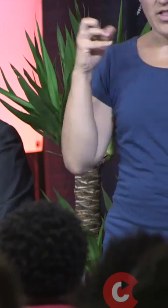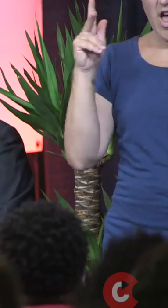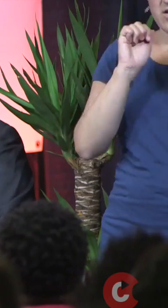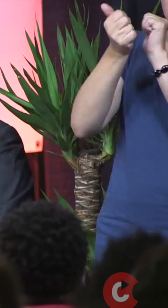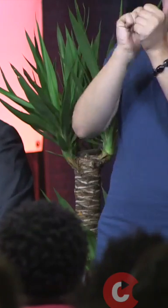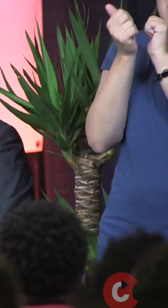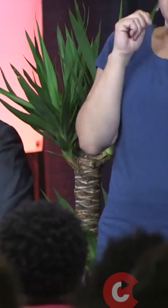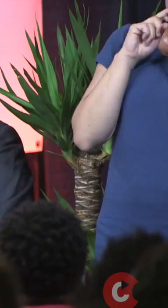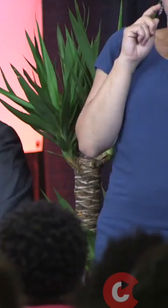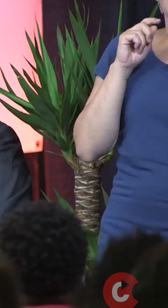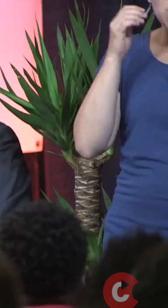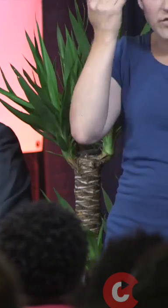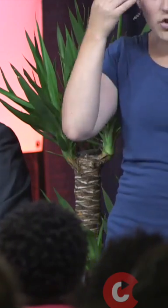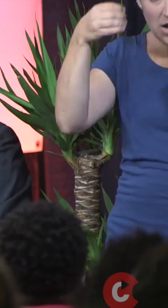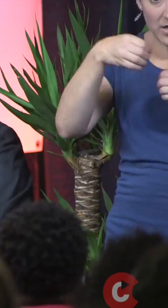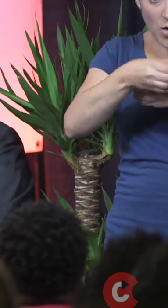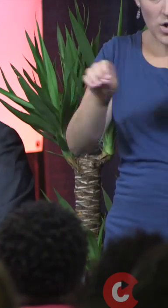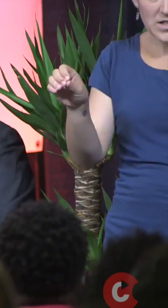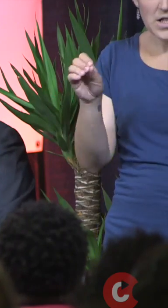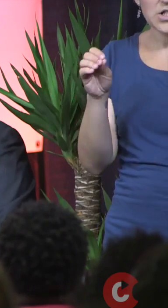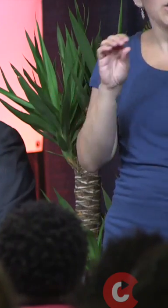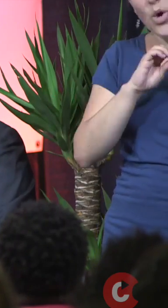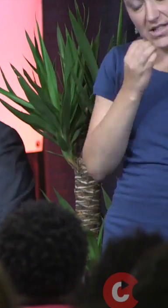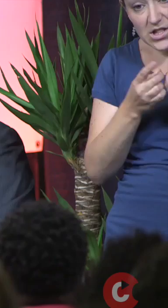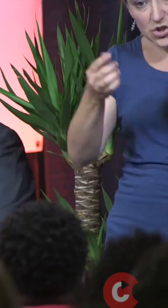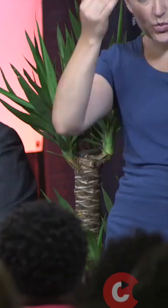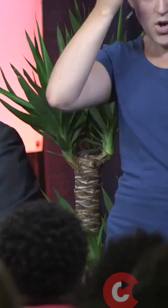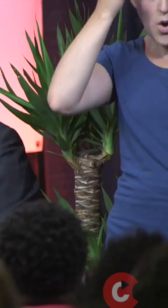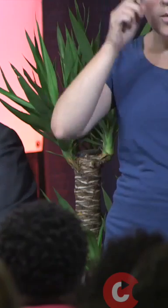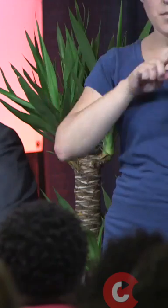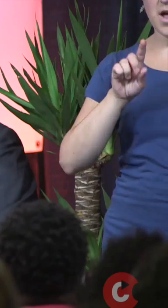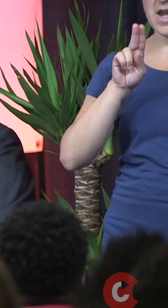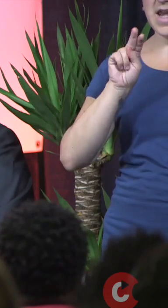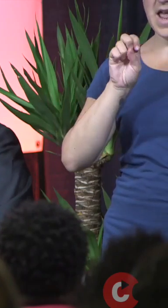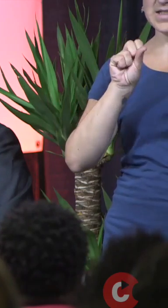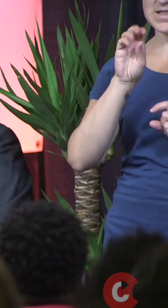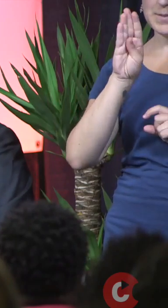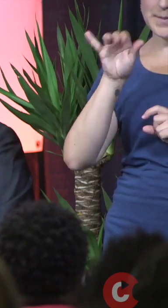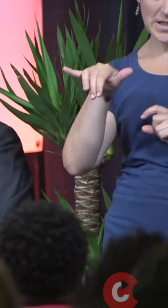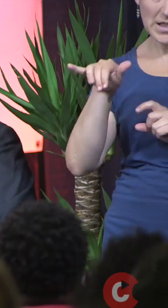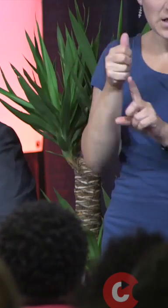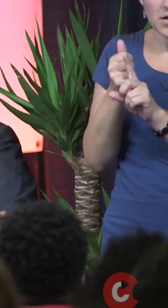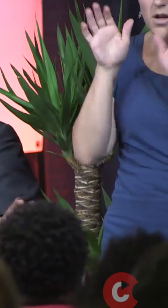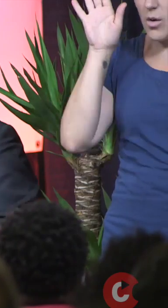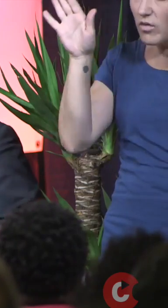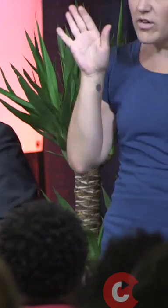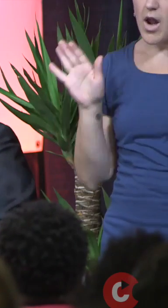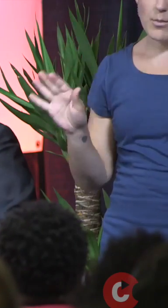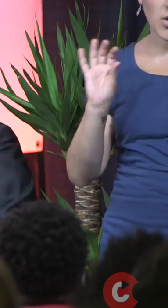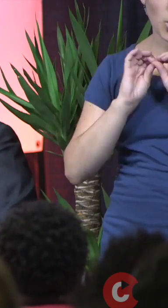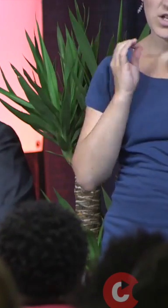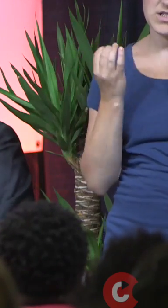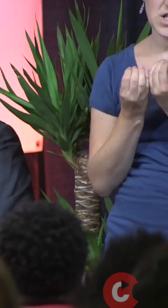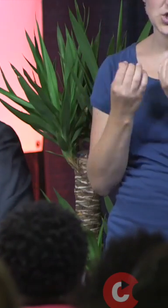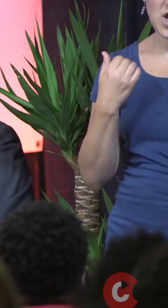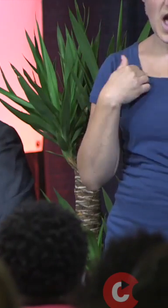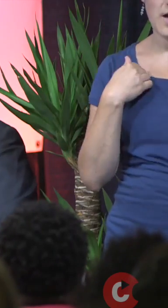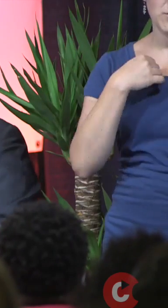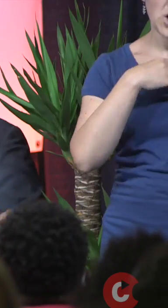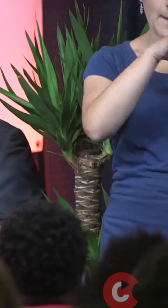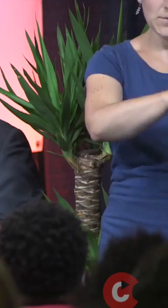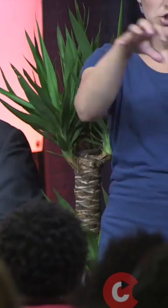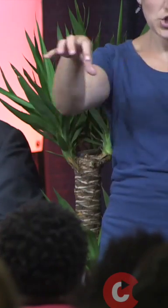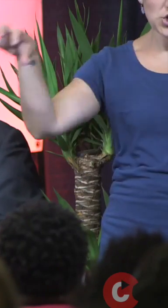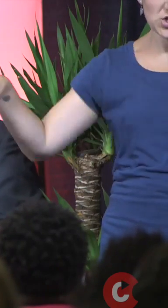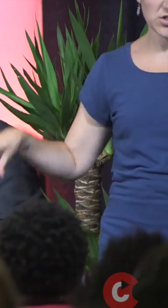organizations know what I meant. It's hard sometimes, but I do think NSBE is a phenomenal organization, has chapters all over the country, has a